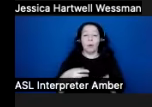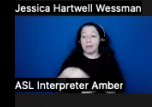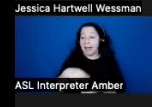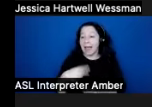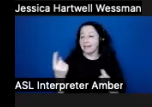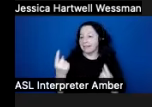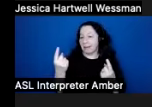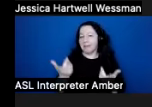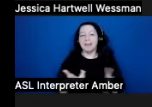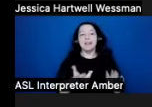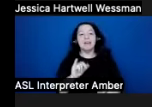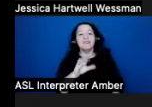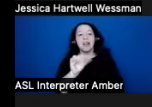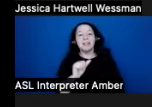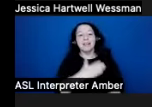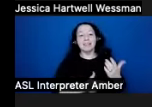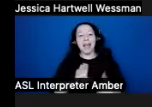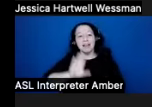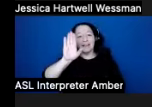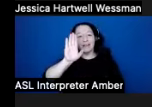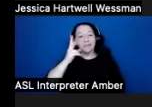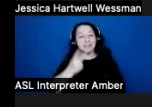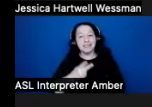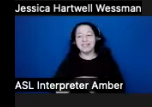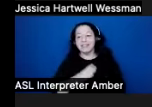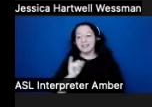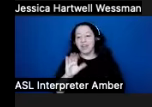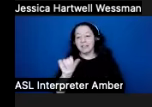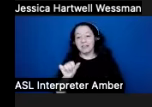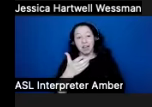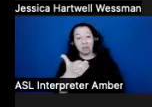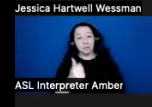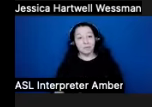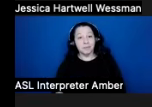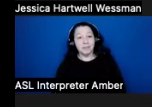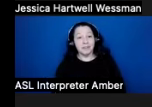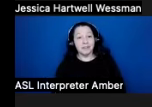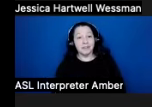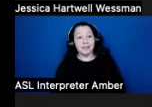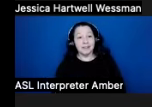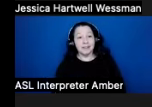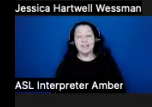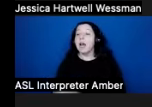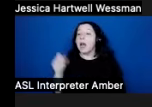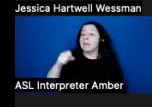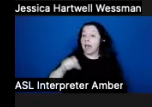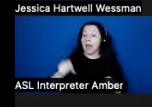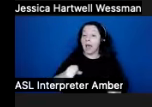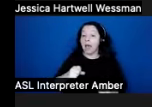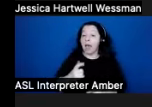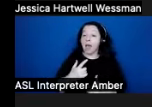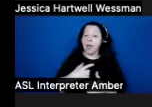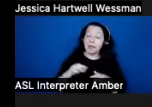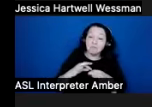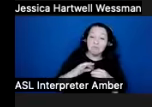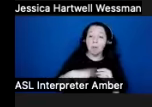like that? Oh, Jessica has their hand raised. Did you want to go, Jessica? Yeah, I can share about something that